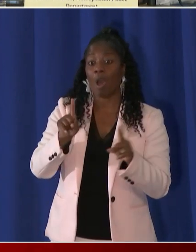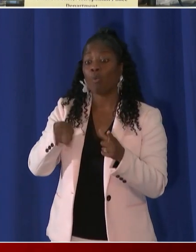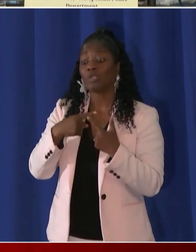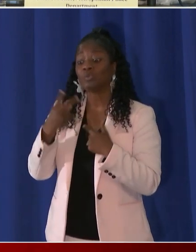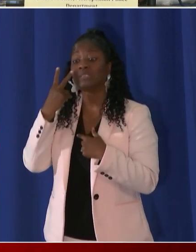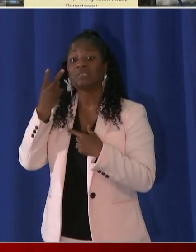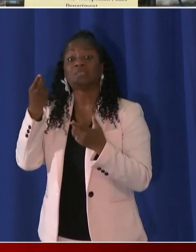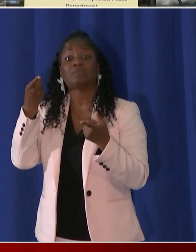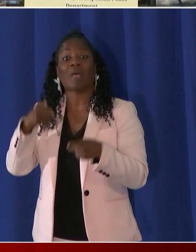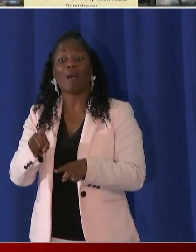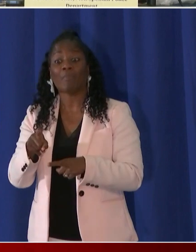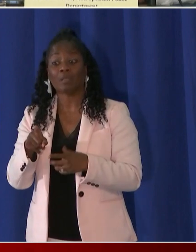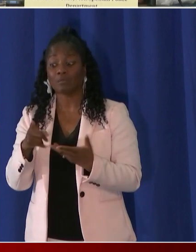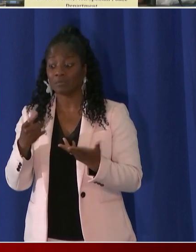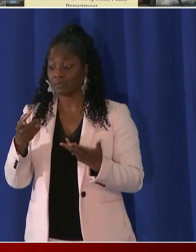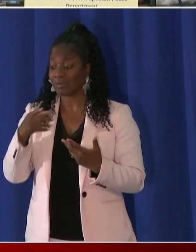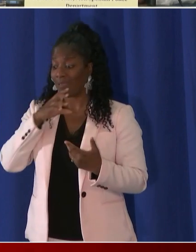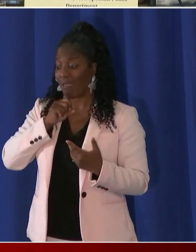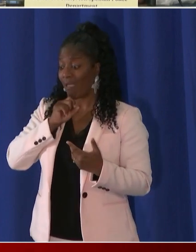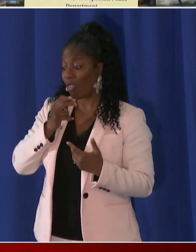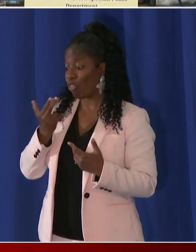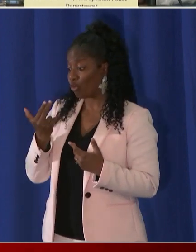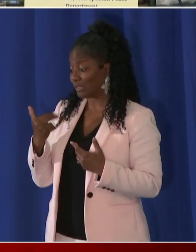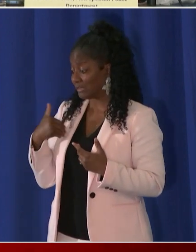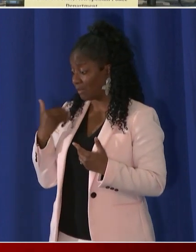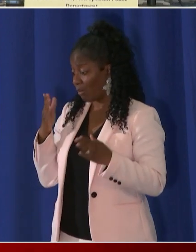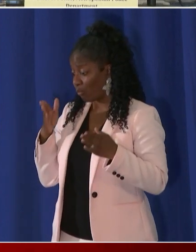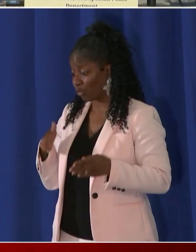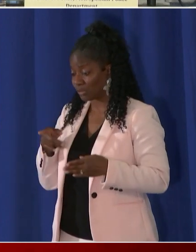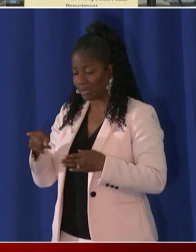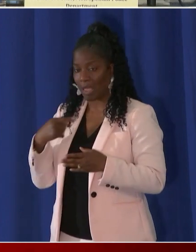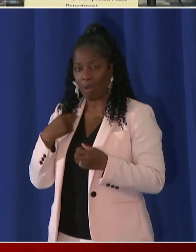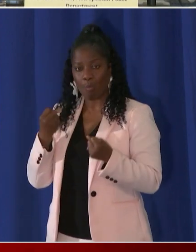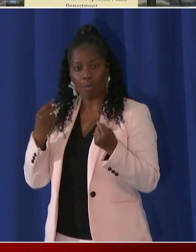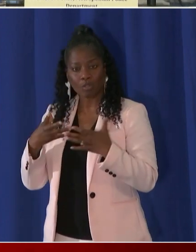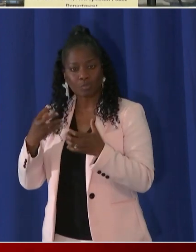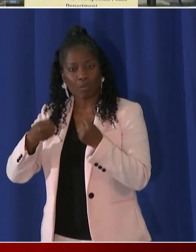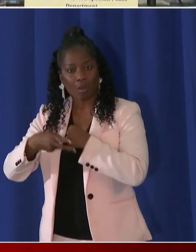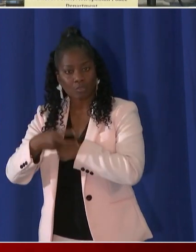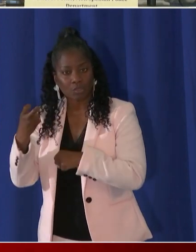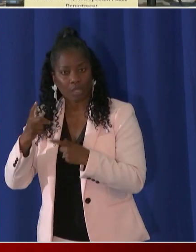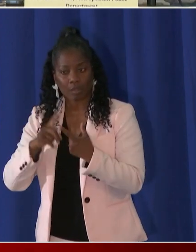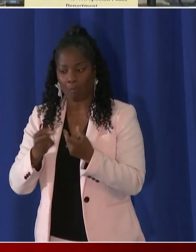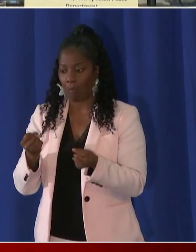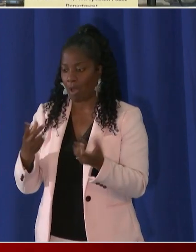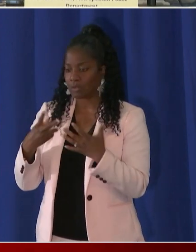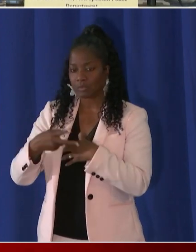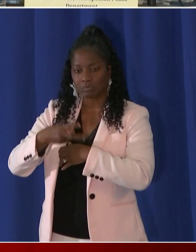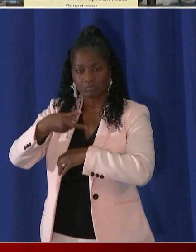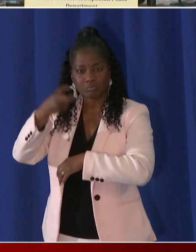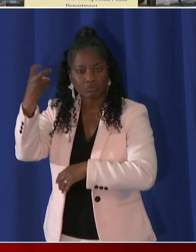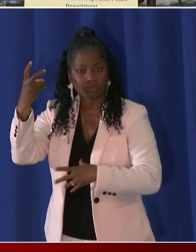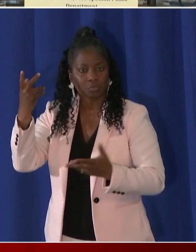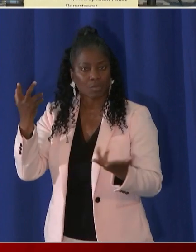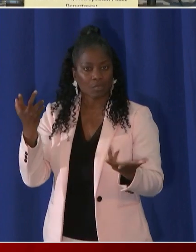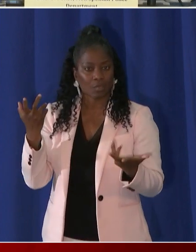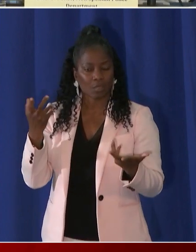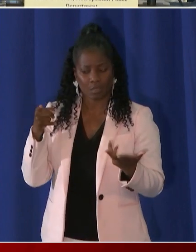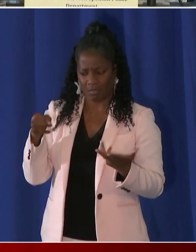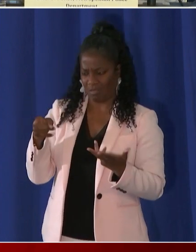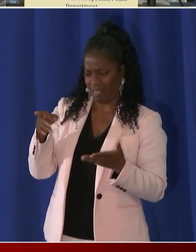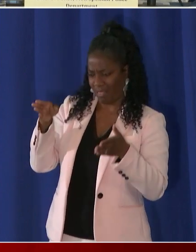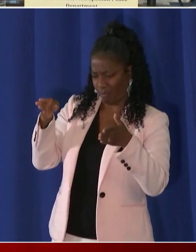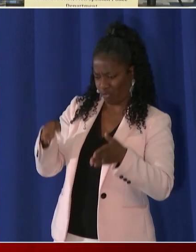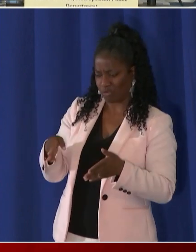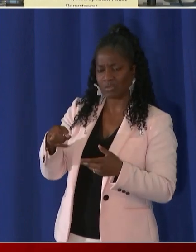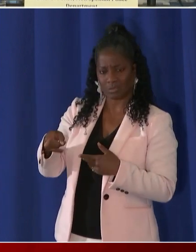the other day when we have a 13-year-old that gets charged with, multiple carjackings, multiple armed robberies, that